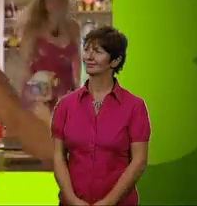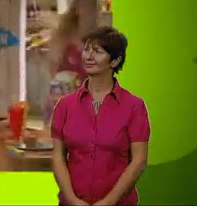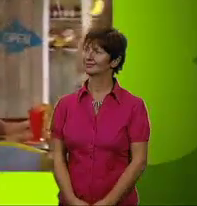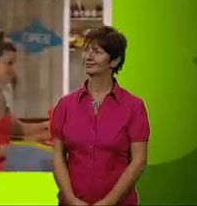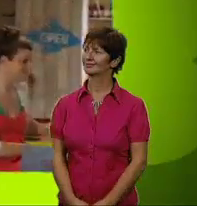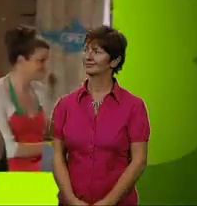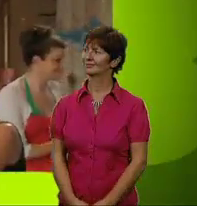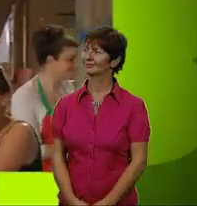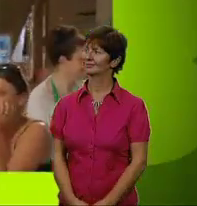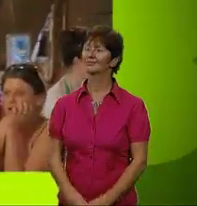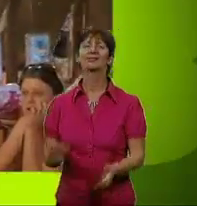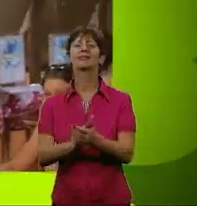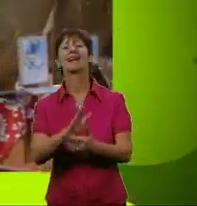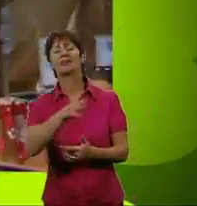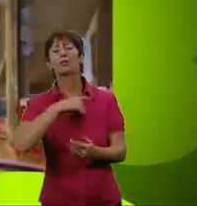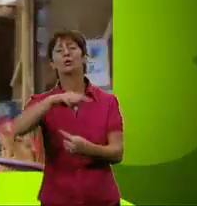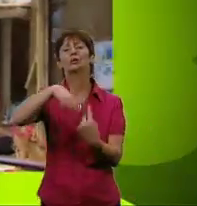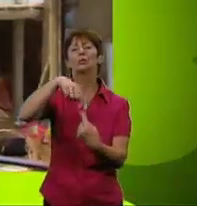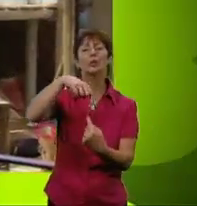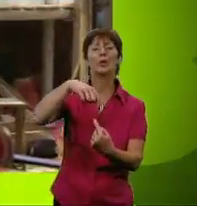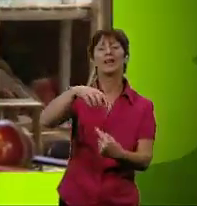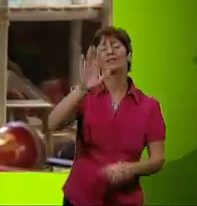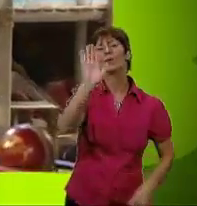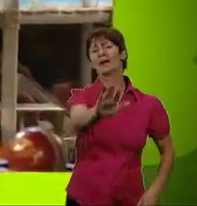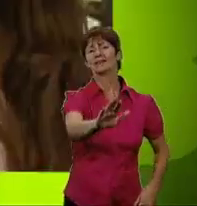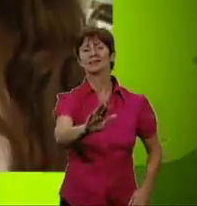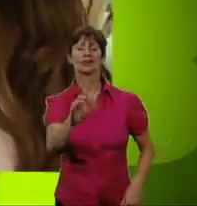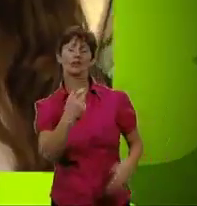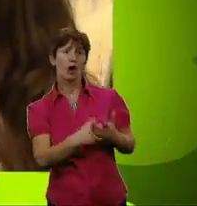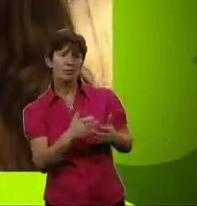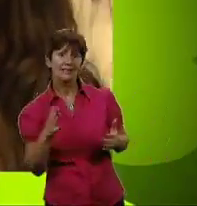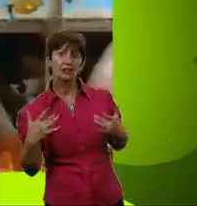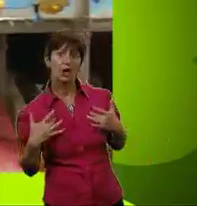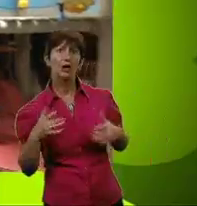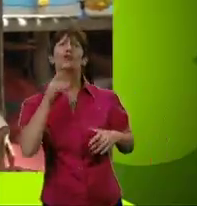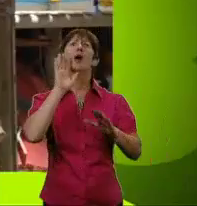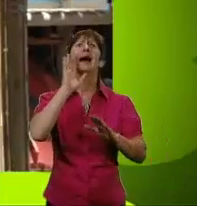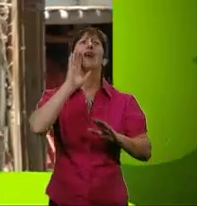If you want a smoothie, Abby, you'll have to wait. Robbo! It's not me, Robbo!